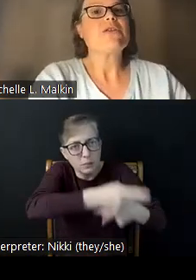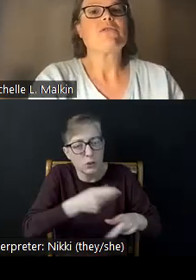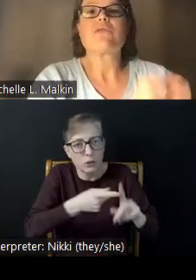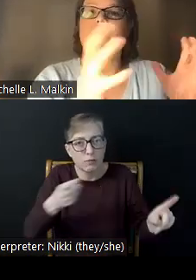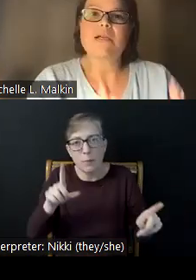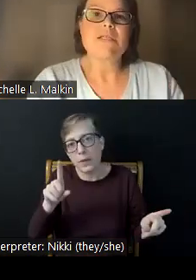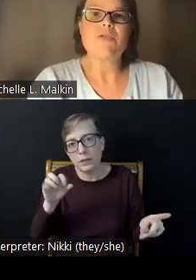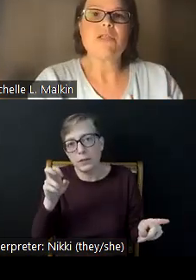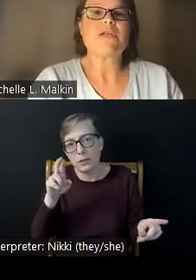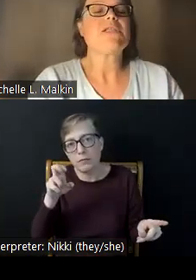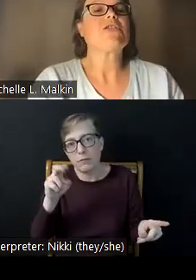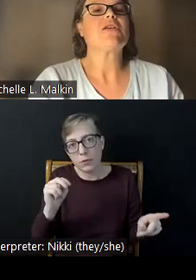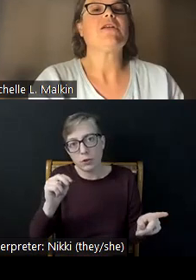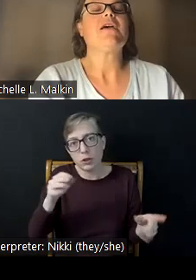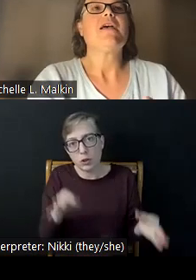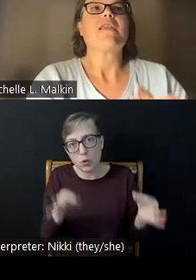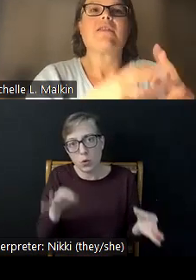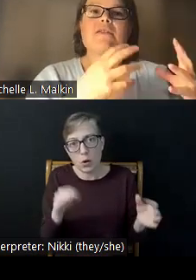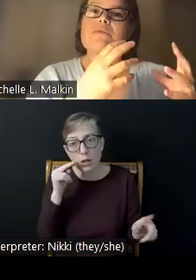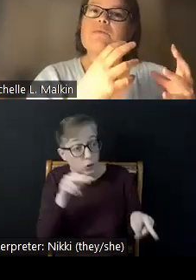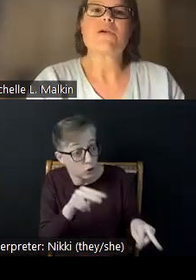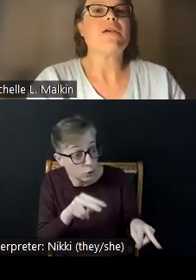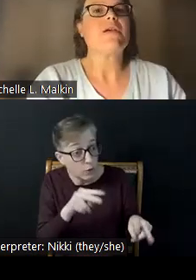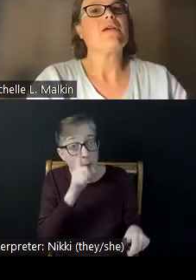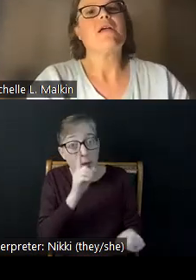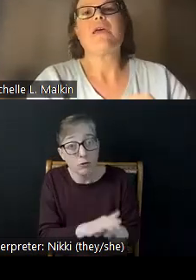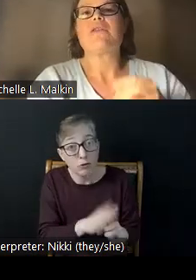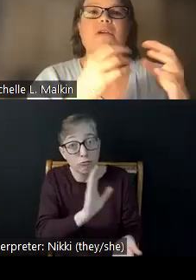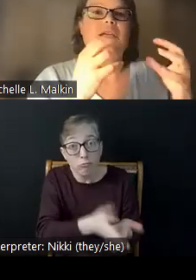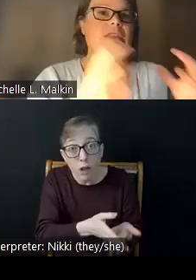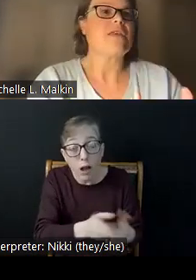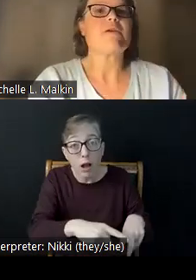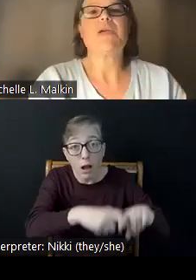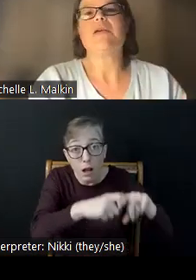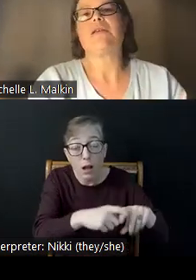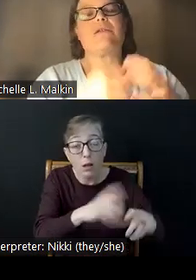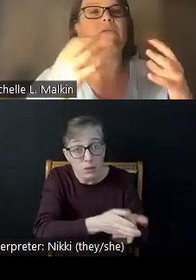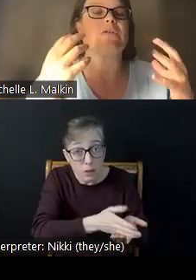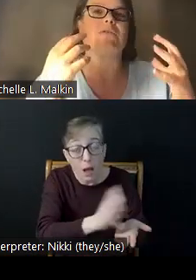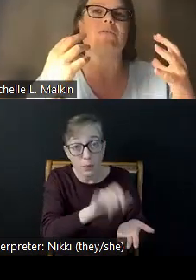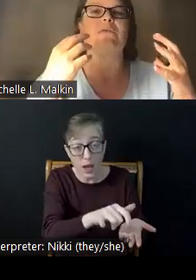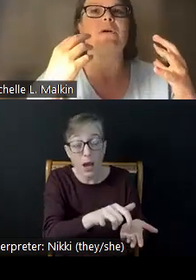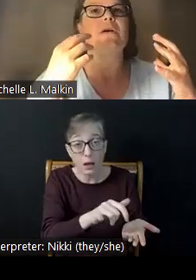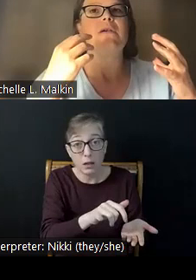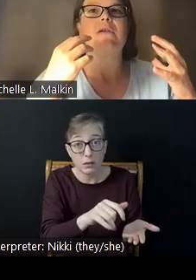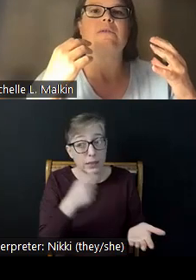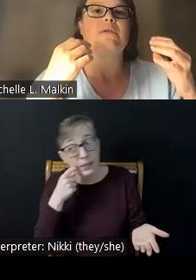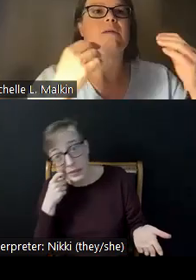to make sure they're not continuing their addiction, that they're working, that they're in therapy, that they're going